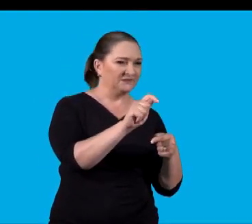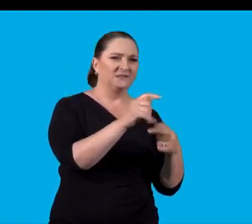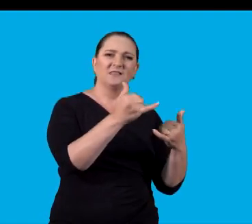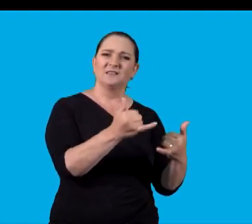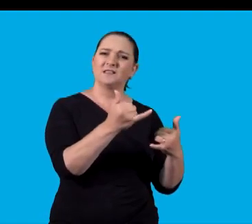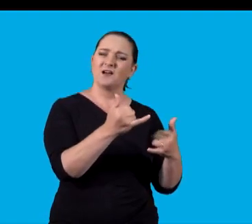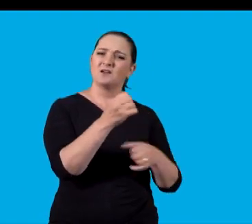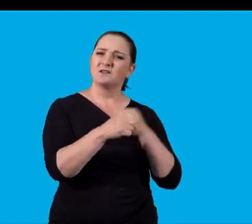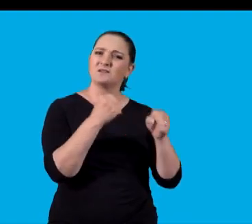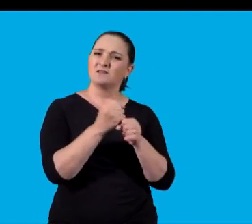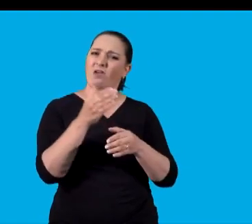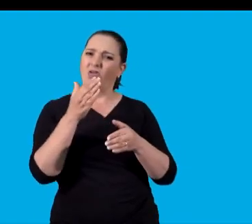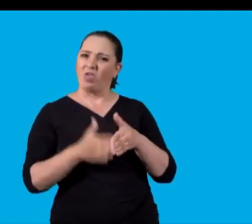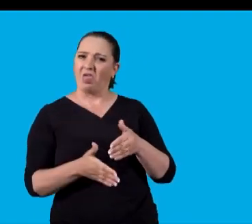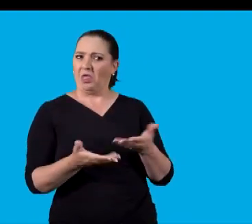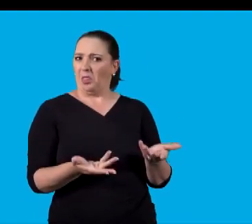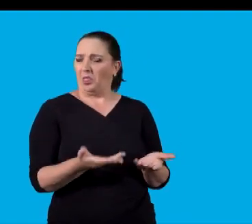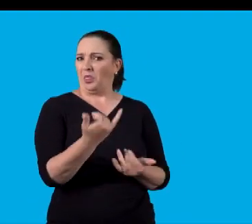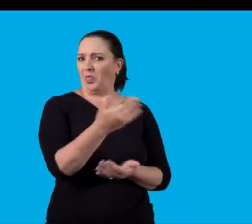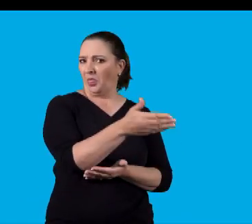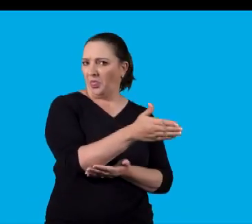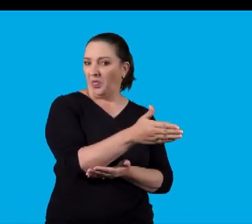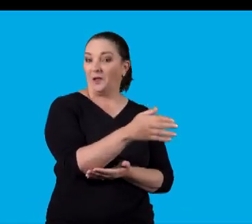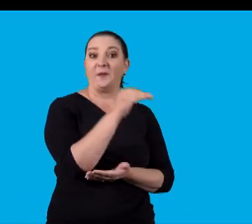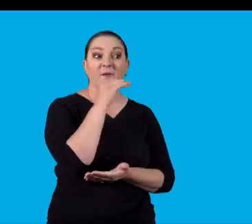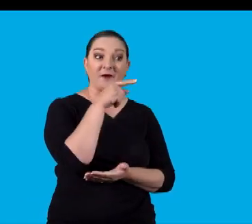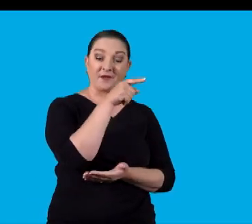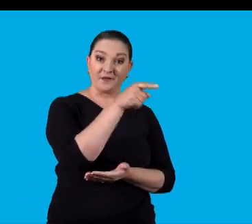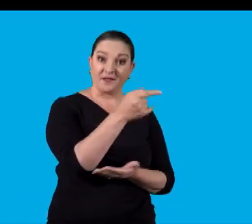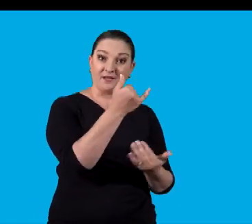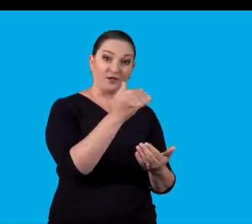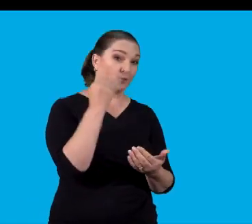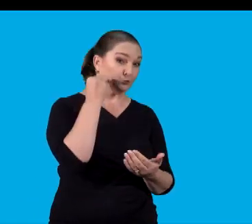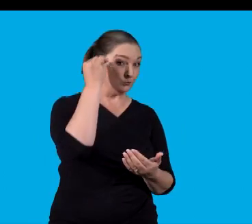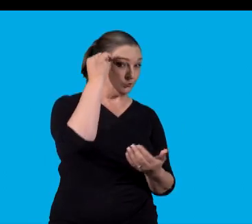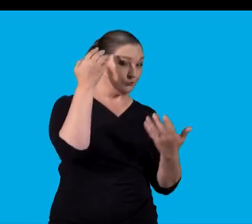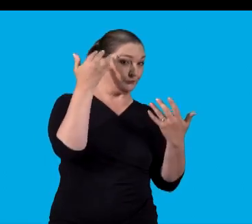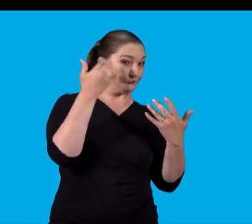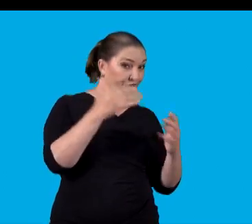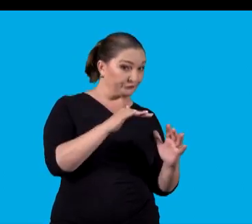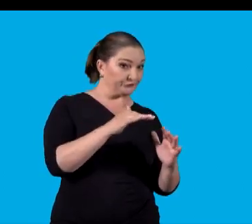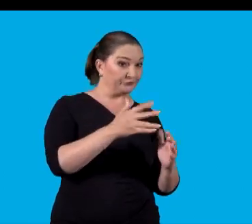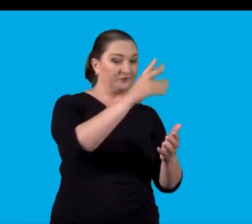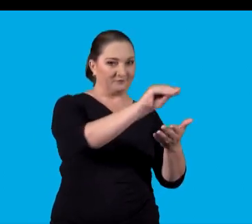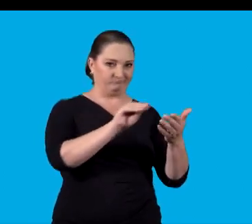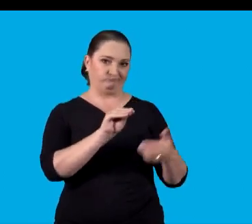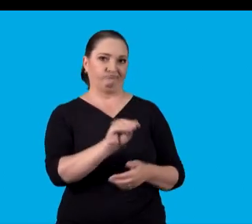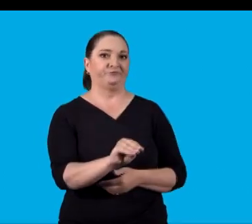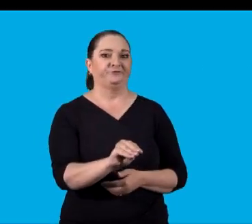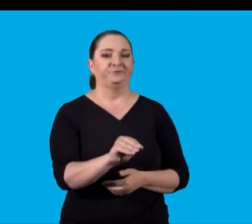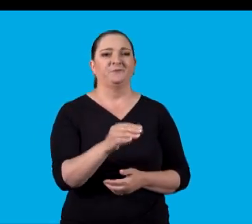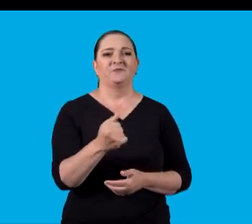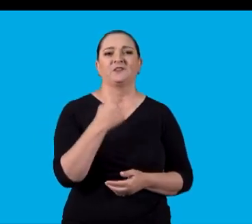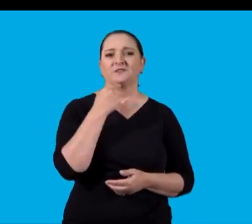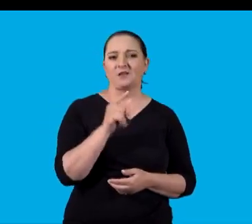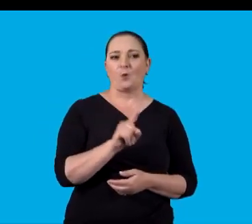end of the year, now we see that there is no investment at all. That means that investment has matured. So we'll come